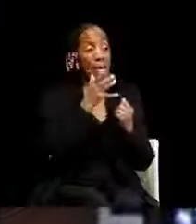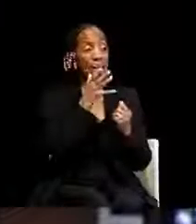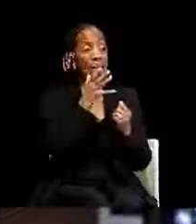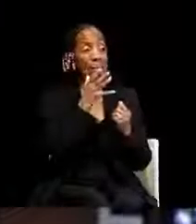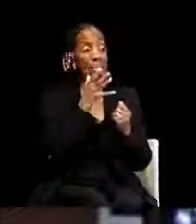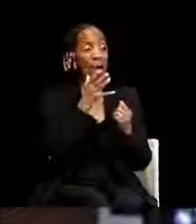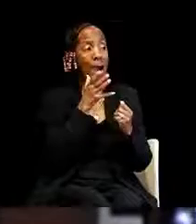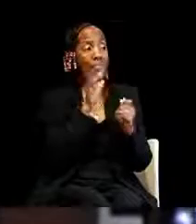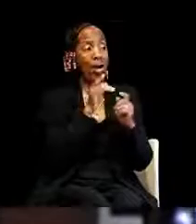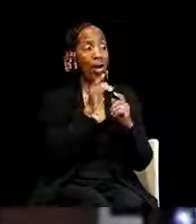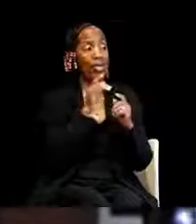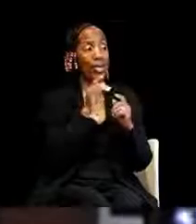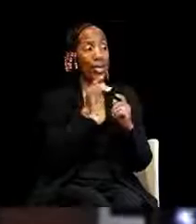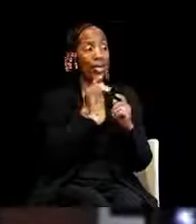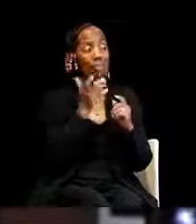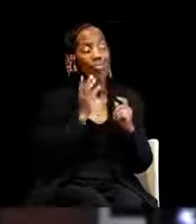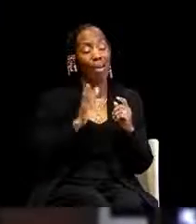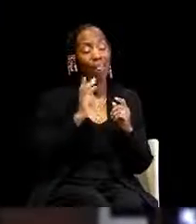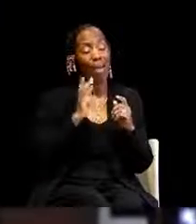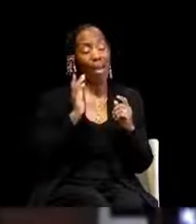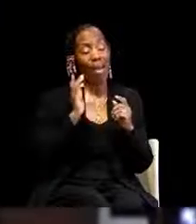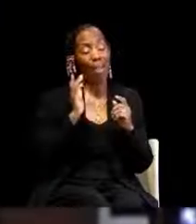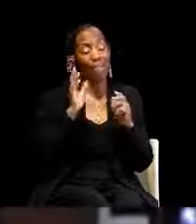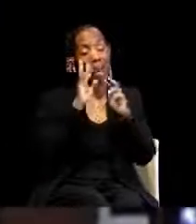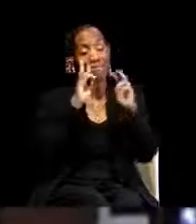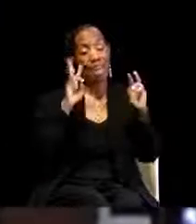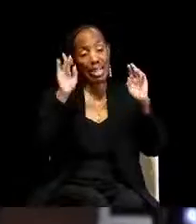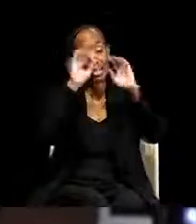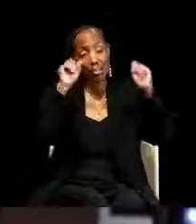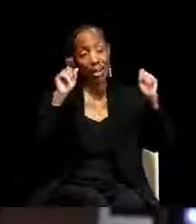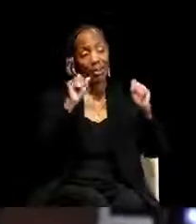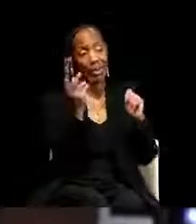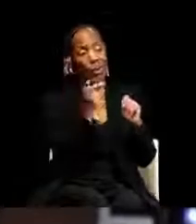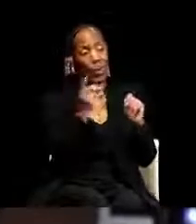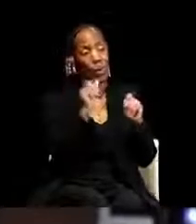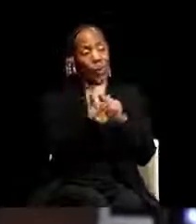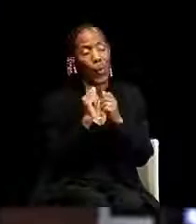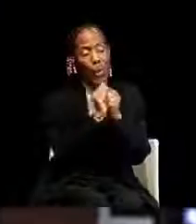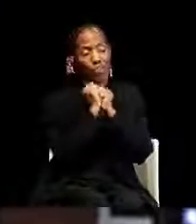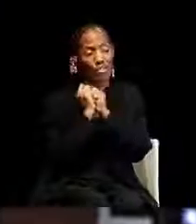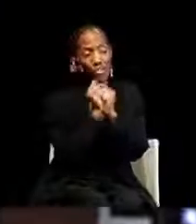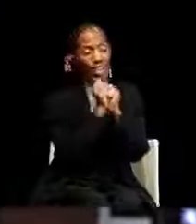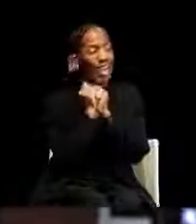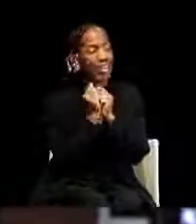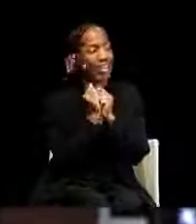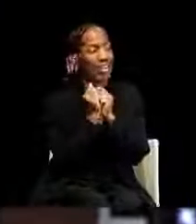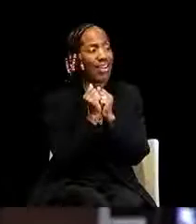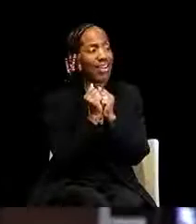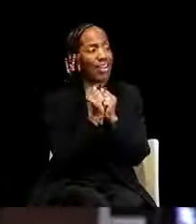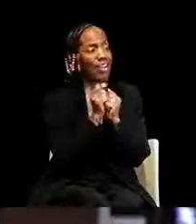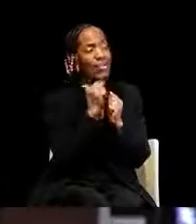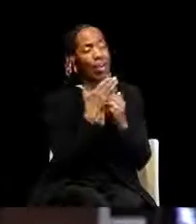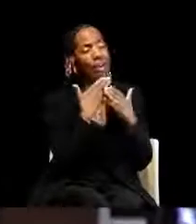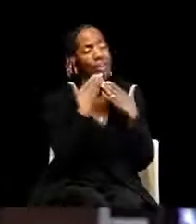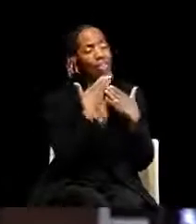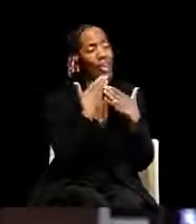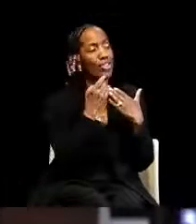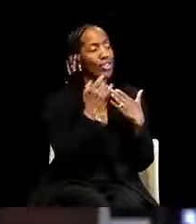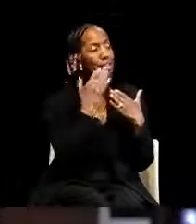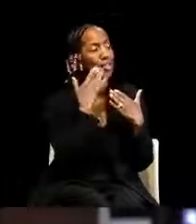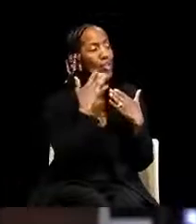vice president. So it's a family affair, really. I really, really, I'm gratified to know that you are